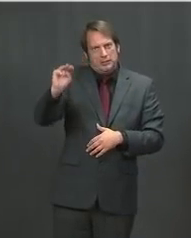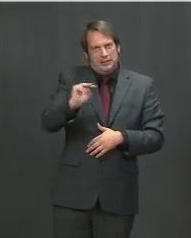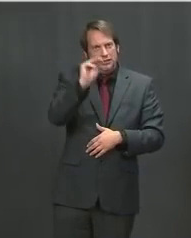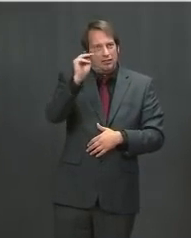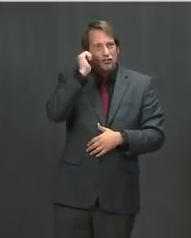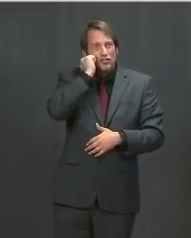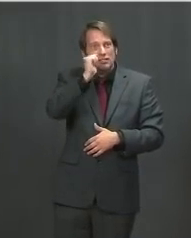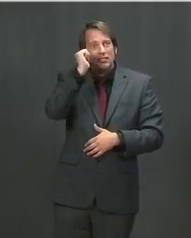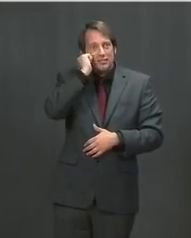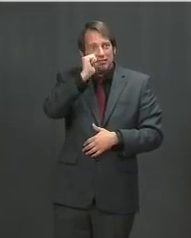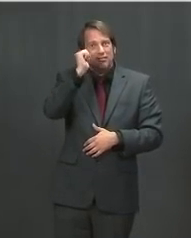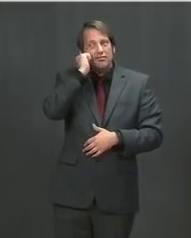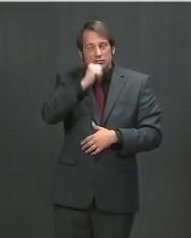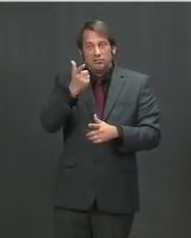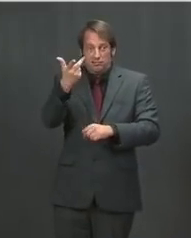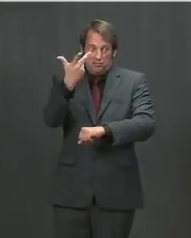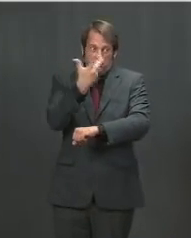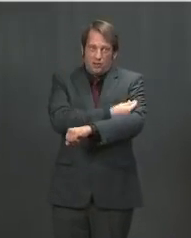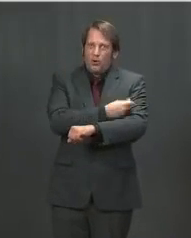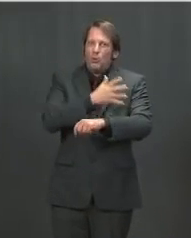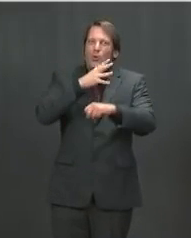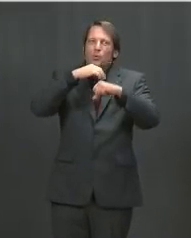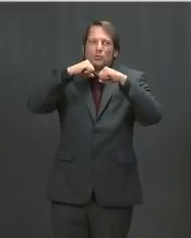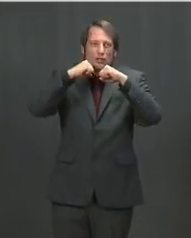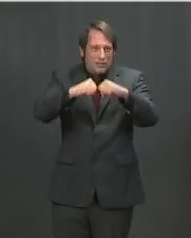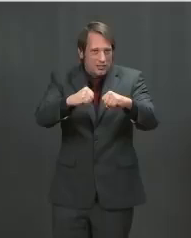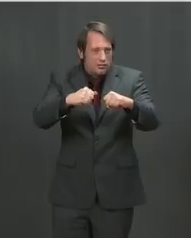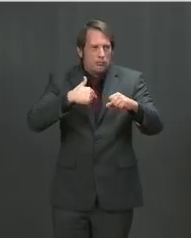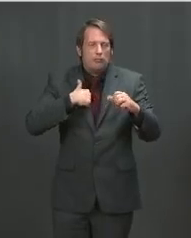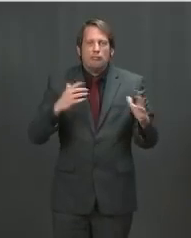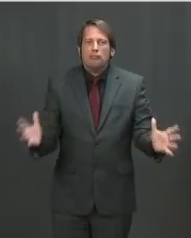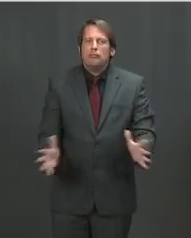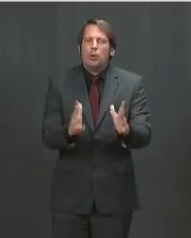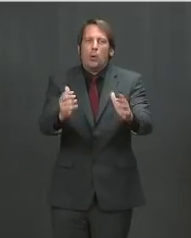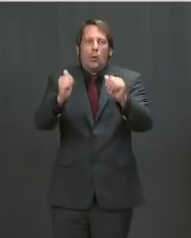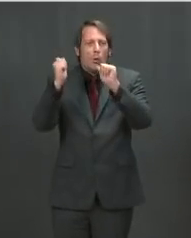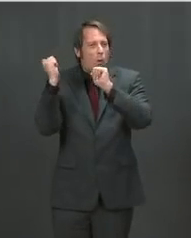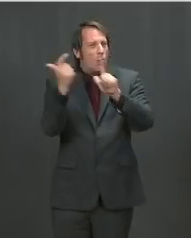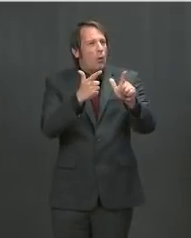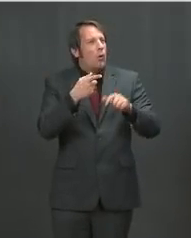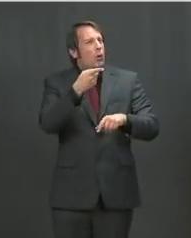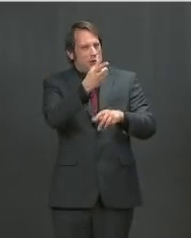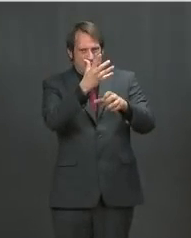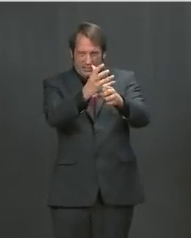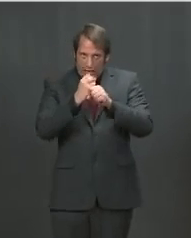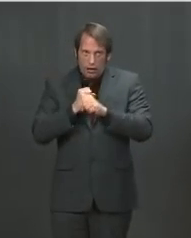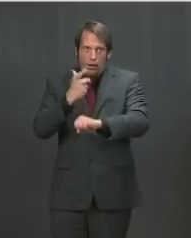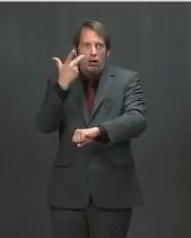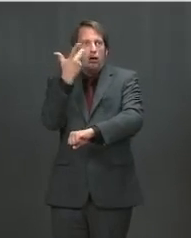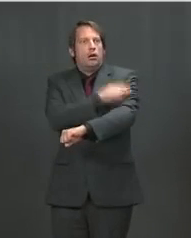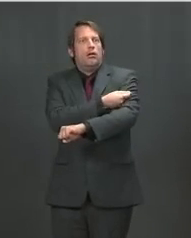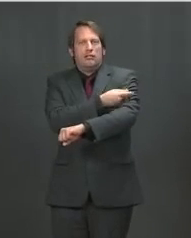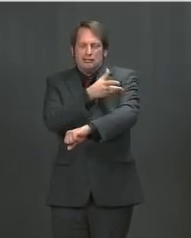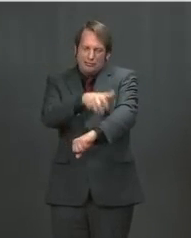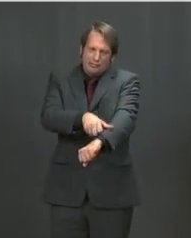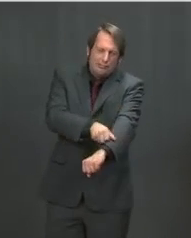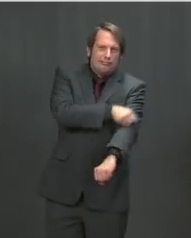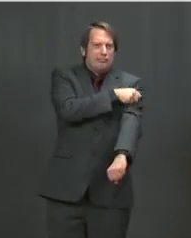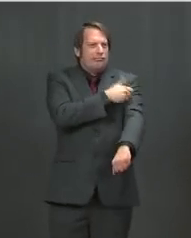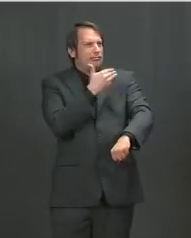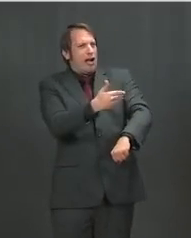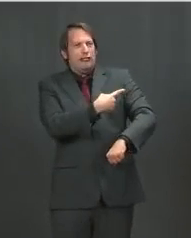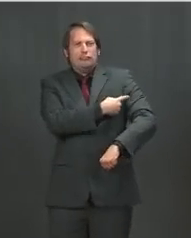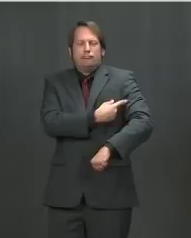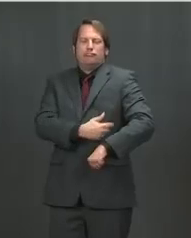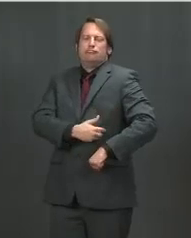providing protection. I urge everyone who has not received a COVID-19 vaccine to roll up their sleeve and join the nearly